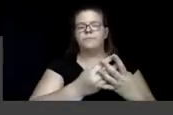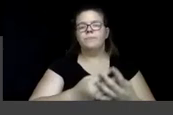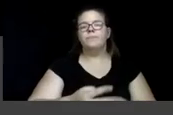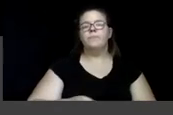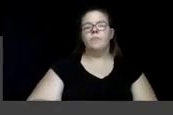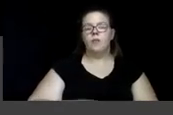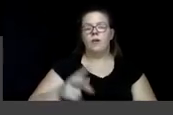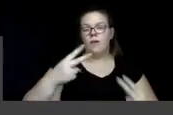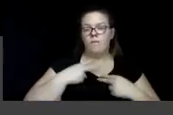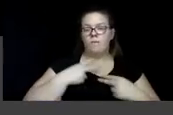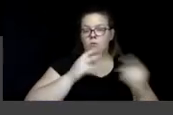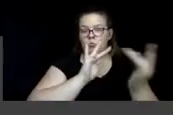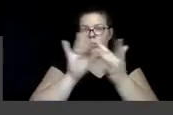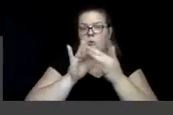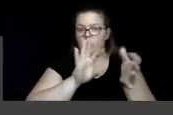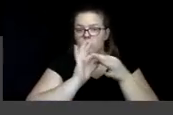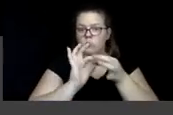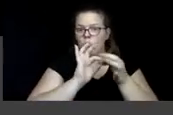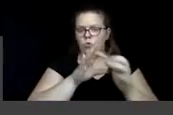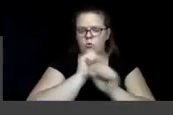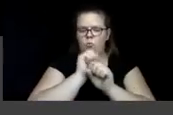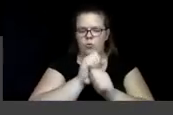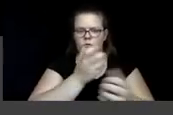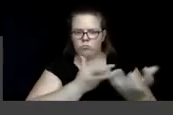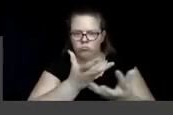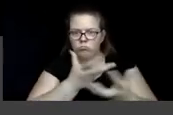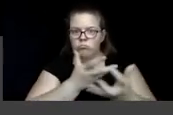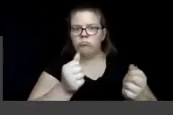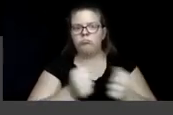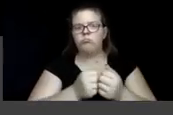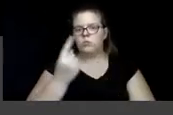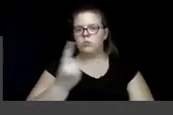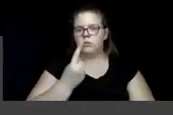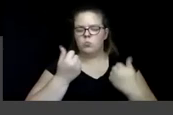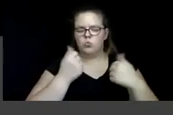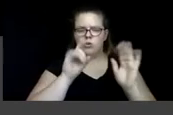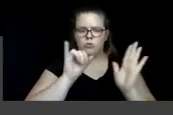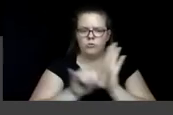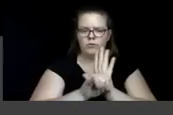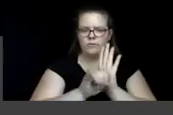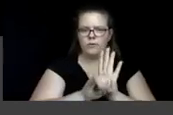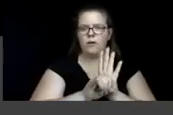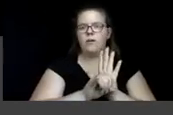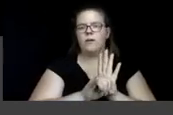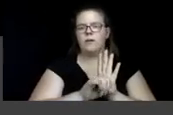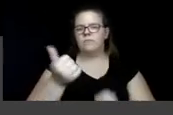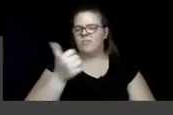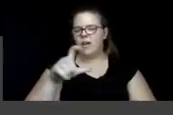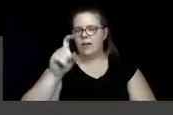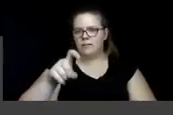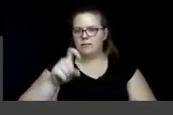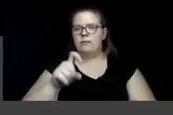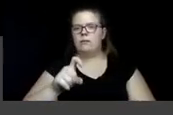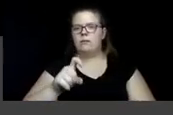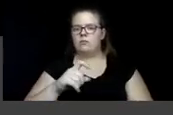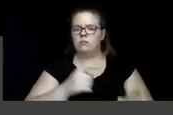Coordinator would work with someone and try to identify any needs that they might have while they